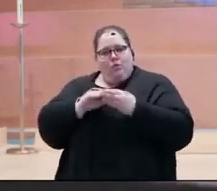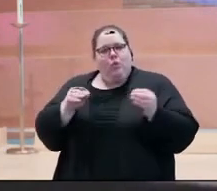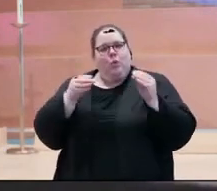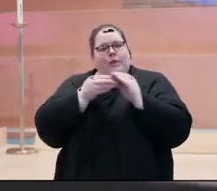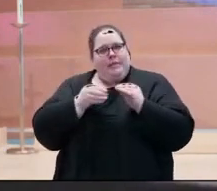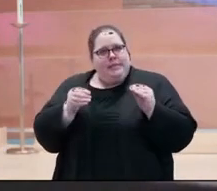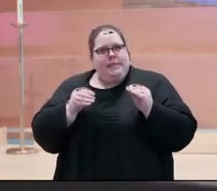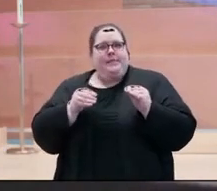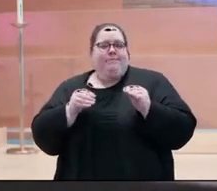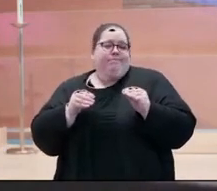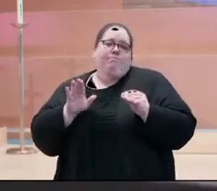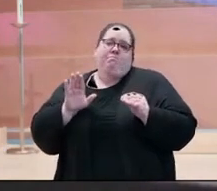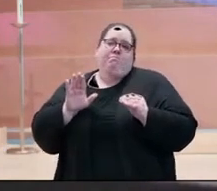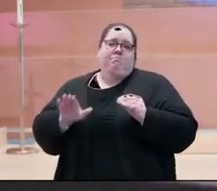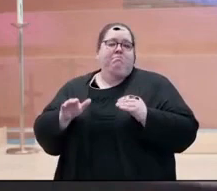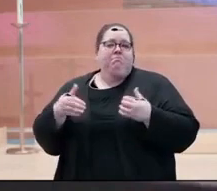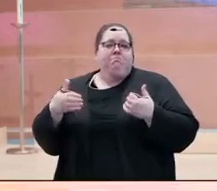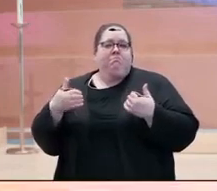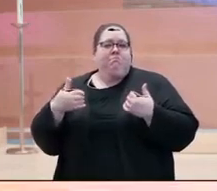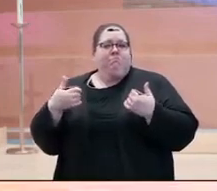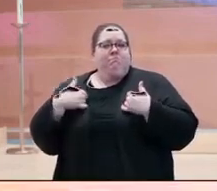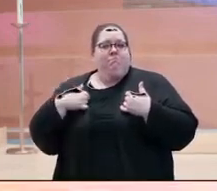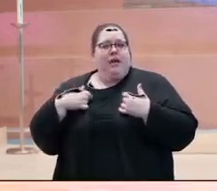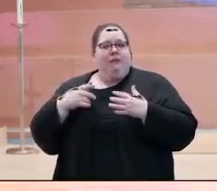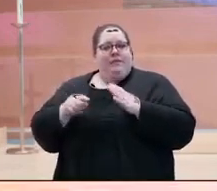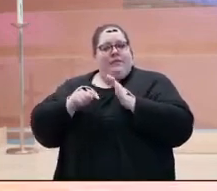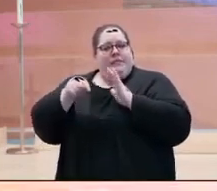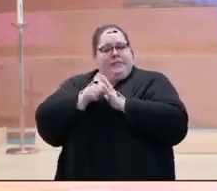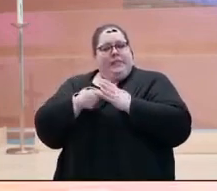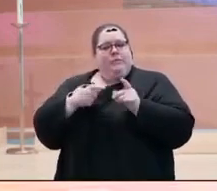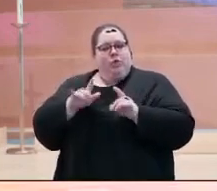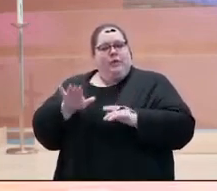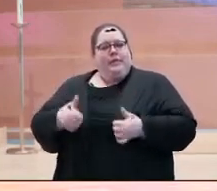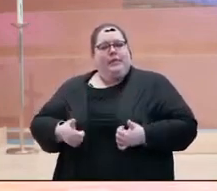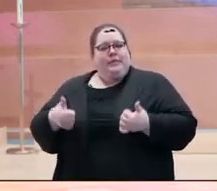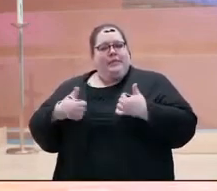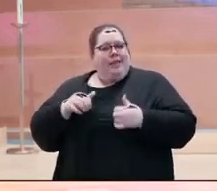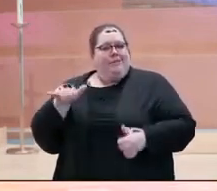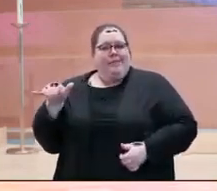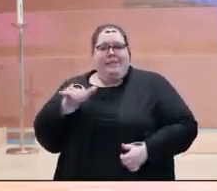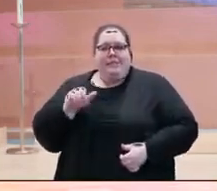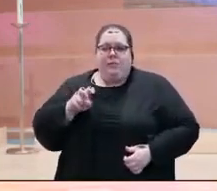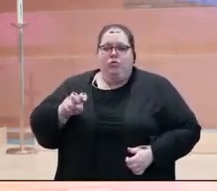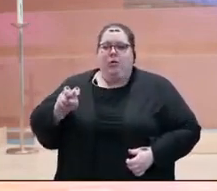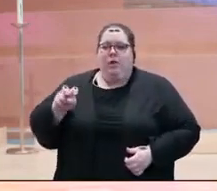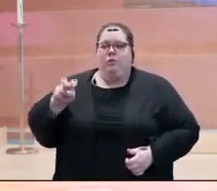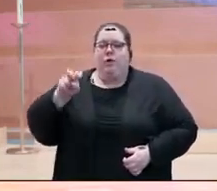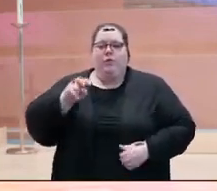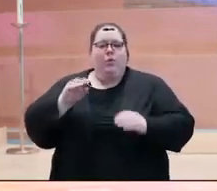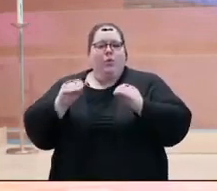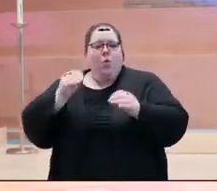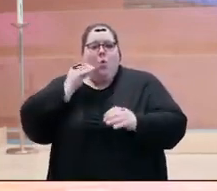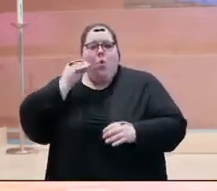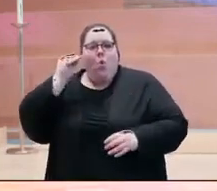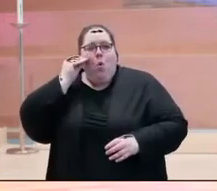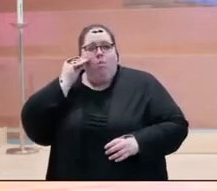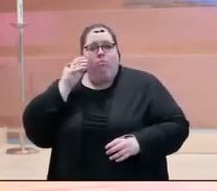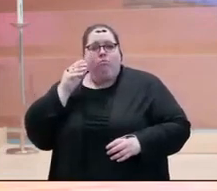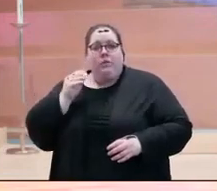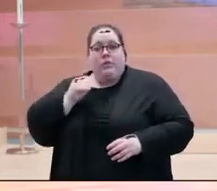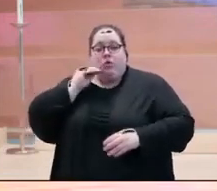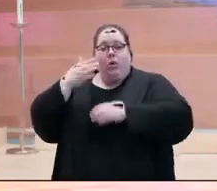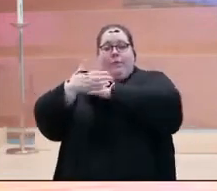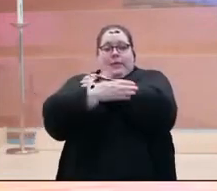had sort of a nomadic period to his life. He was called out of his home country, out of his land, away from